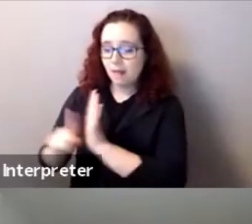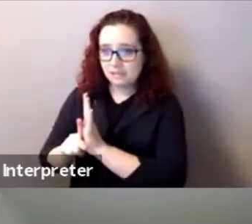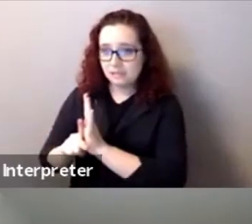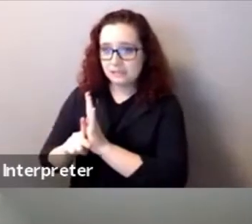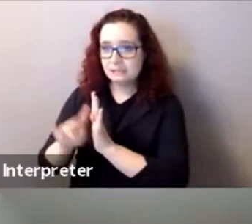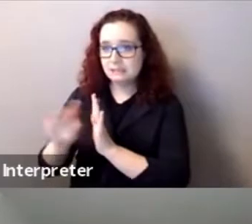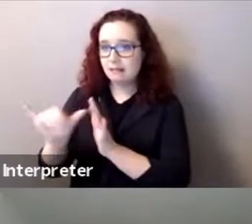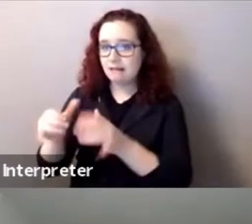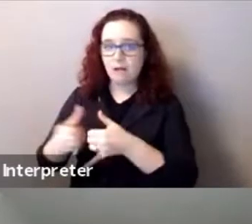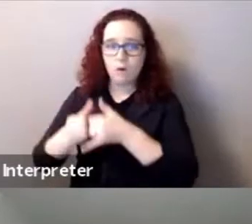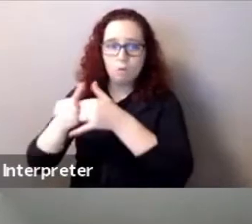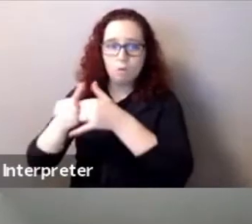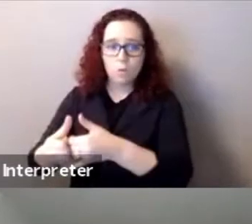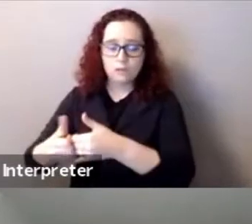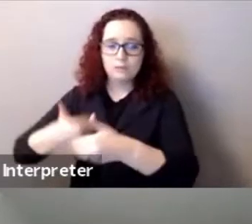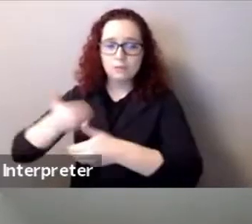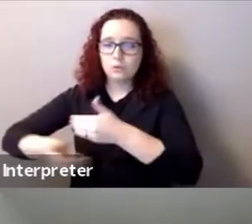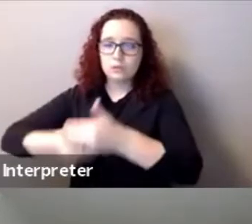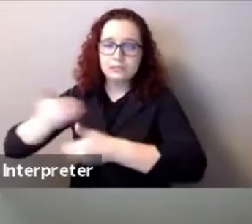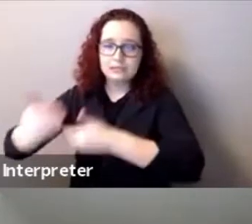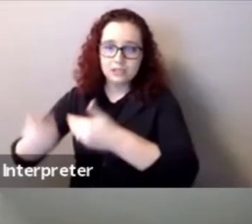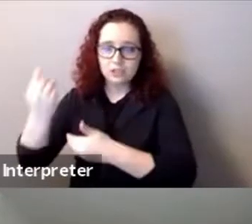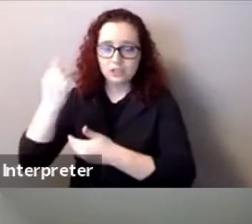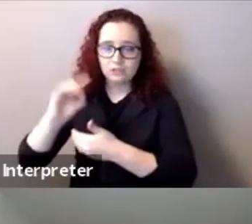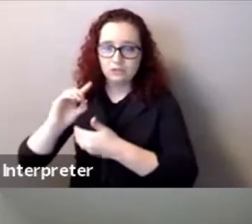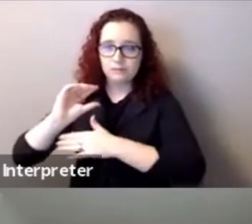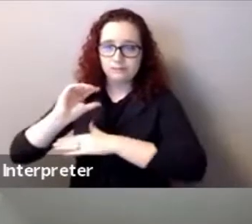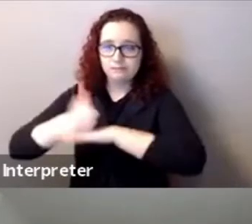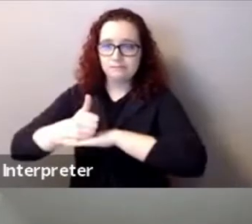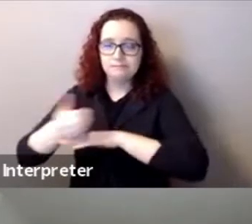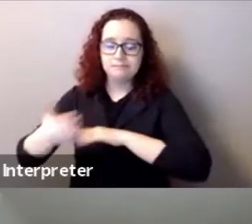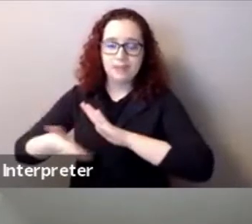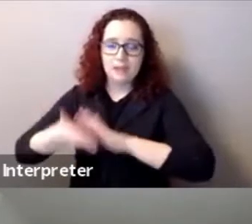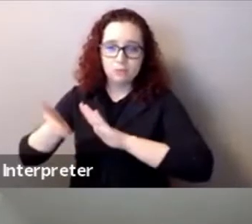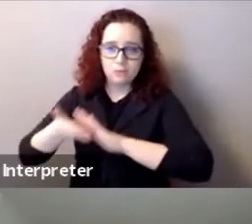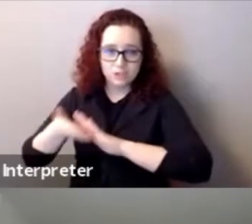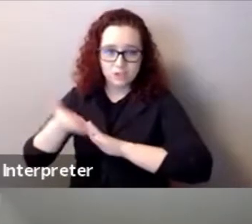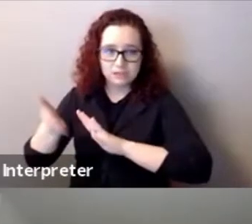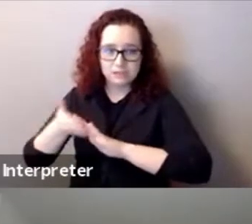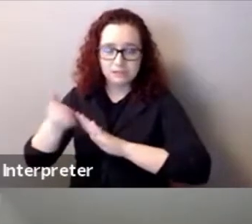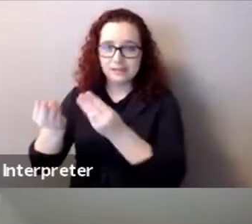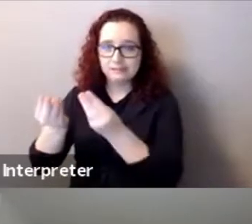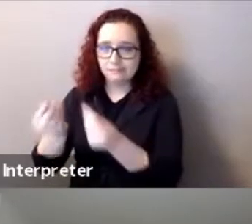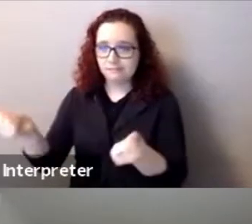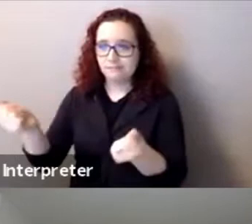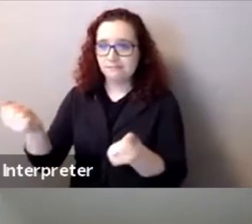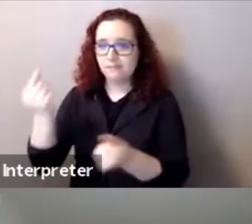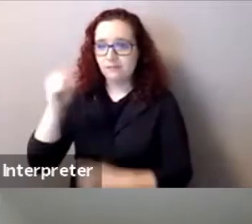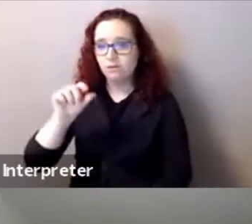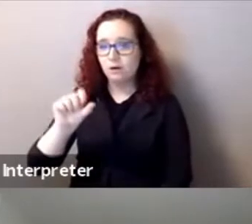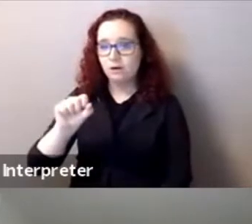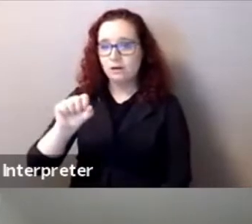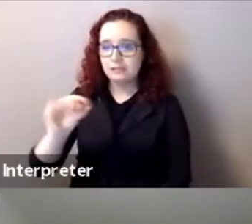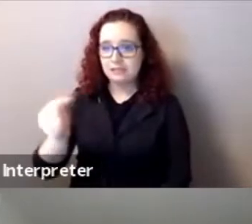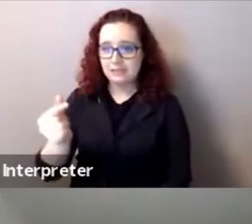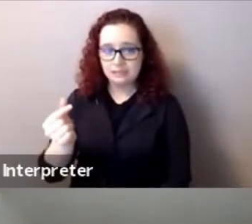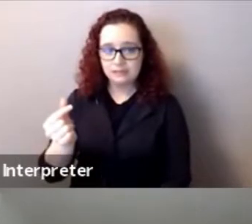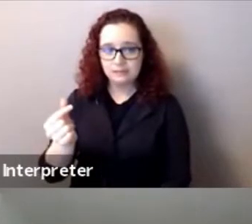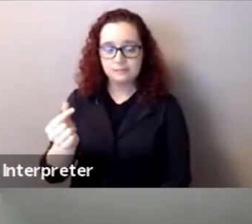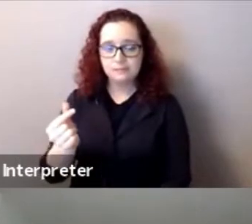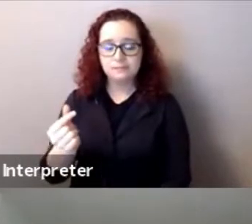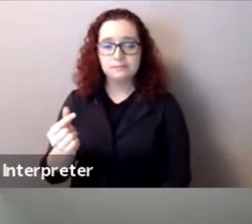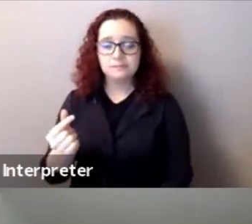awards, and procedures for the formation, operations, and dissolution of SIGs. We're